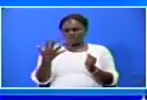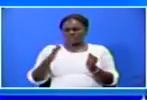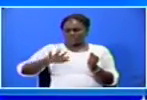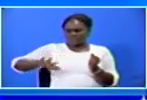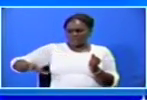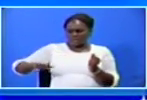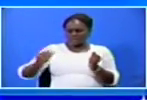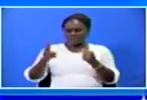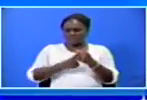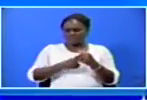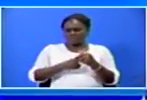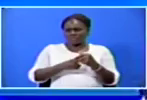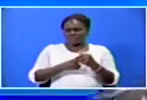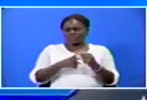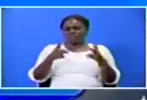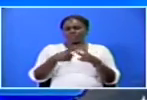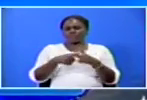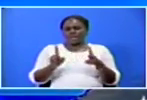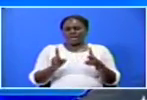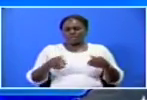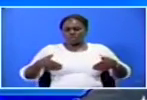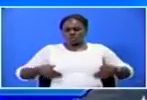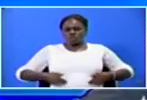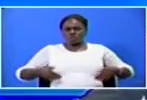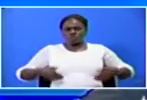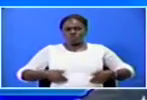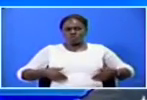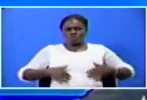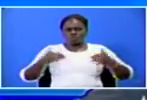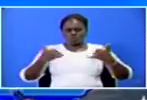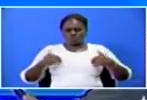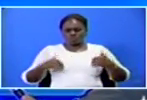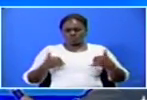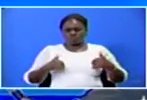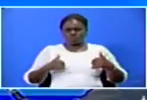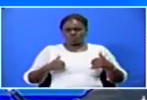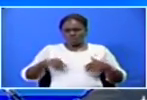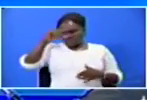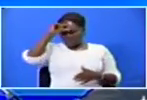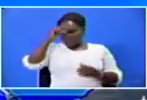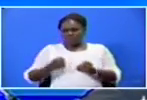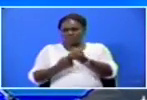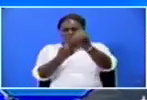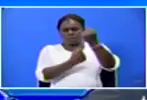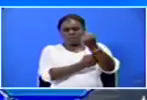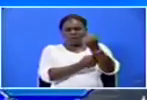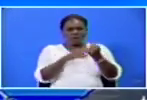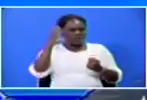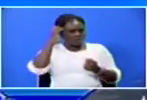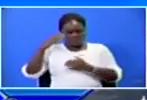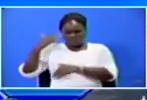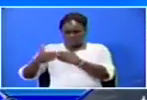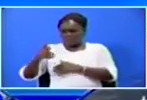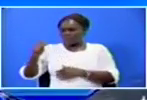teams. Shamas will set up a youth rugby clinic at Tatu Primary School, a government-funded institution adjacent to Tatu